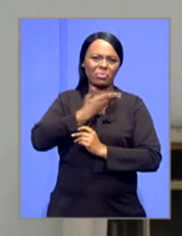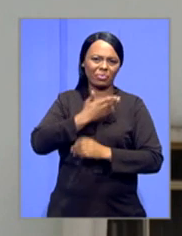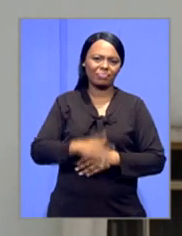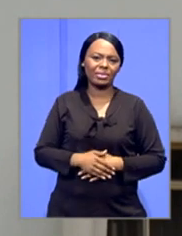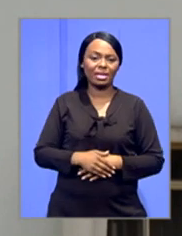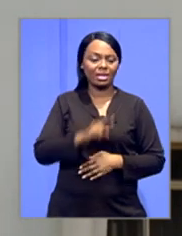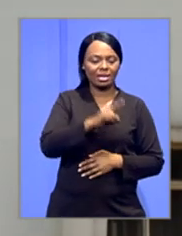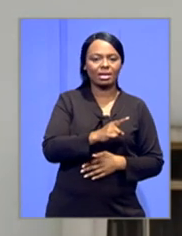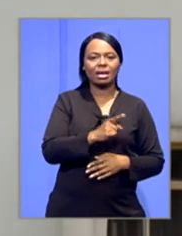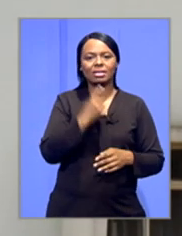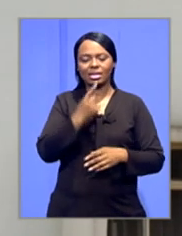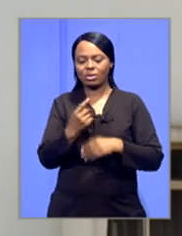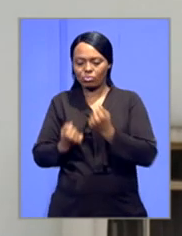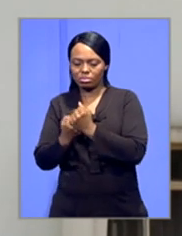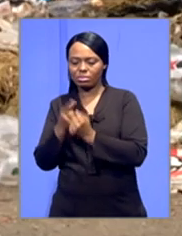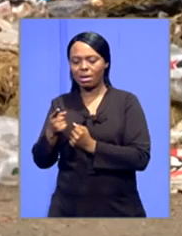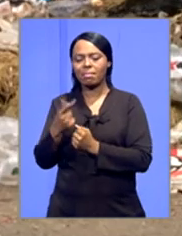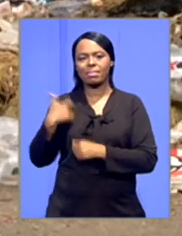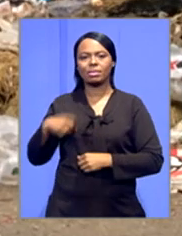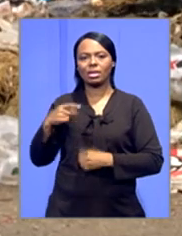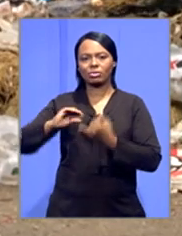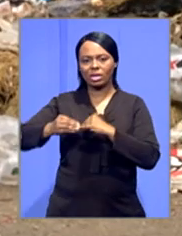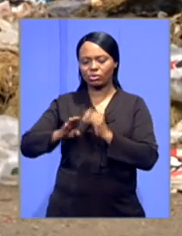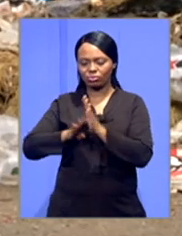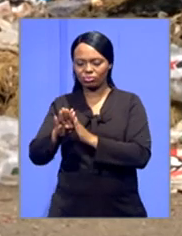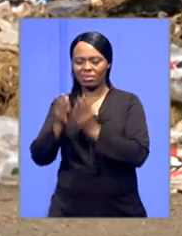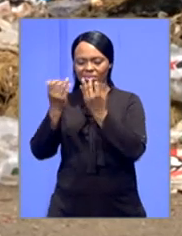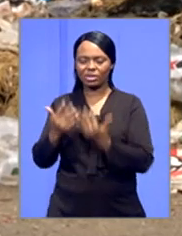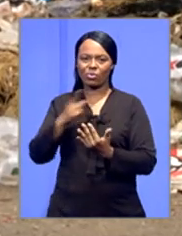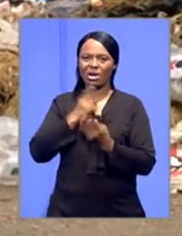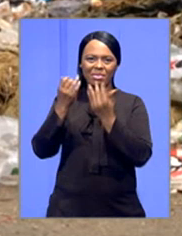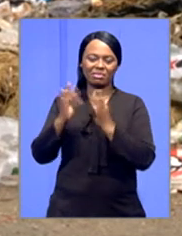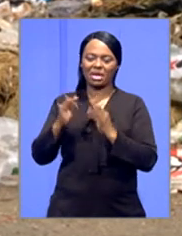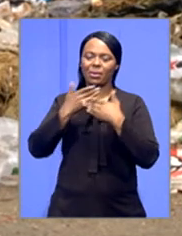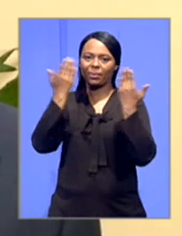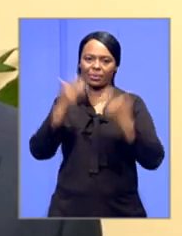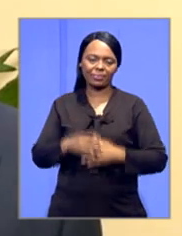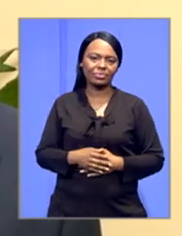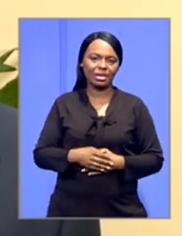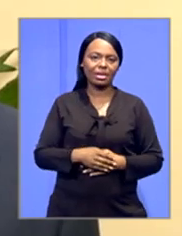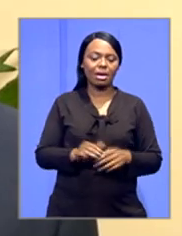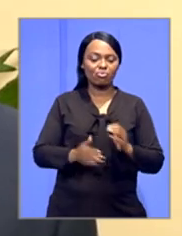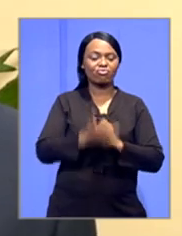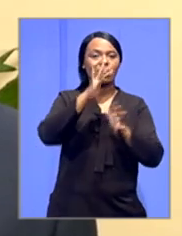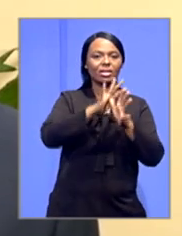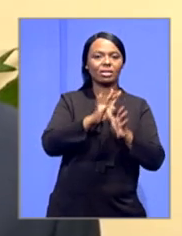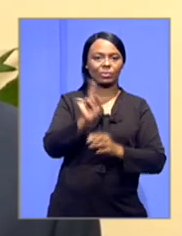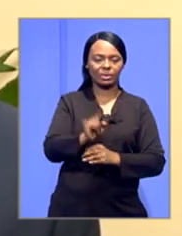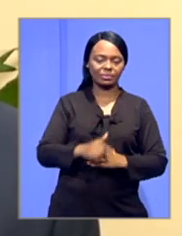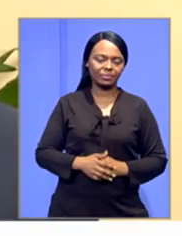o go tokafatsa maemo a ona a matlole a sa jeseng diwelang. Taba e kgolokgolo go rona ke o netefatsa